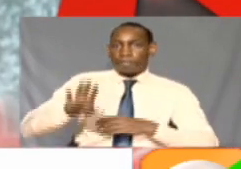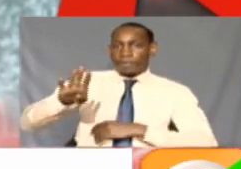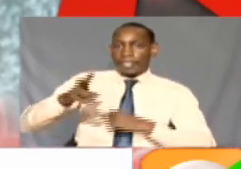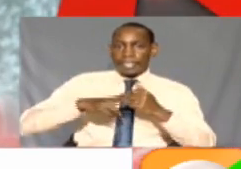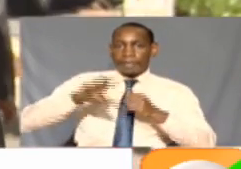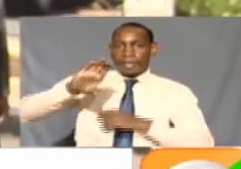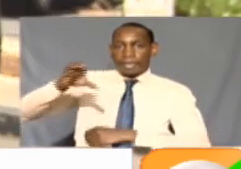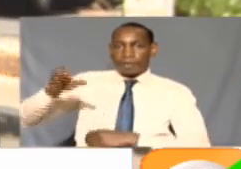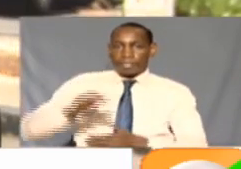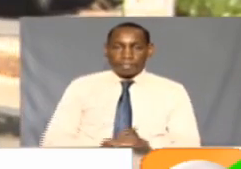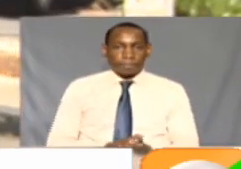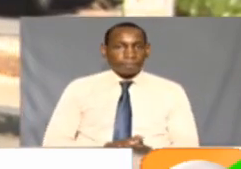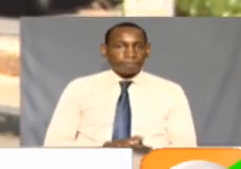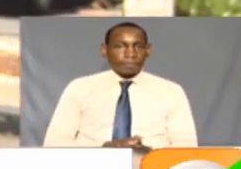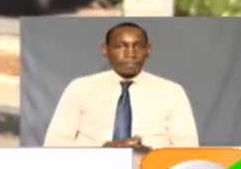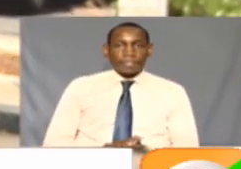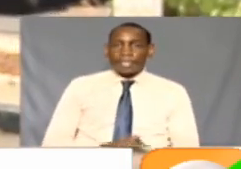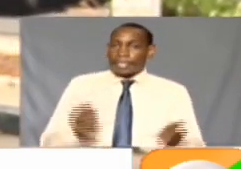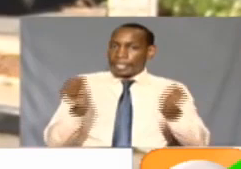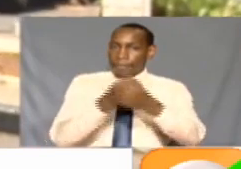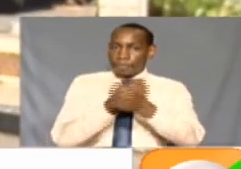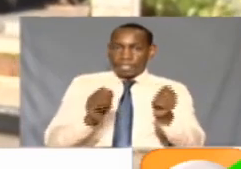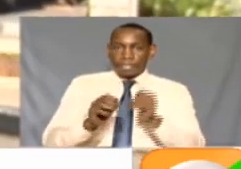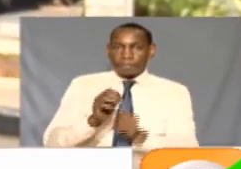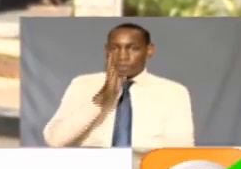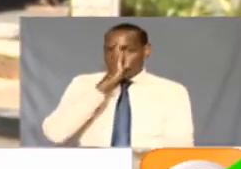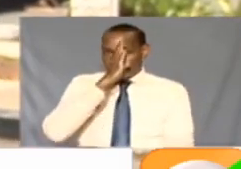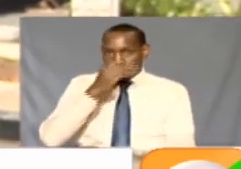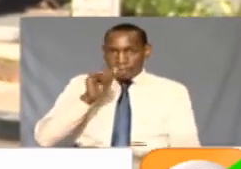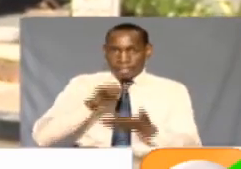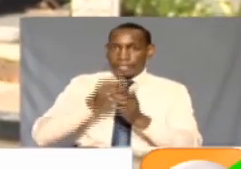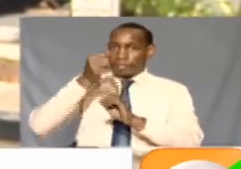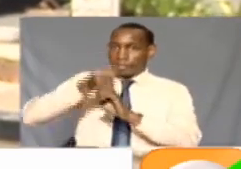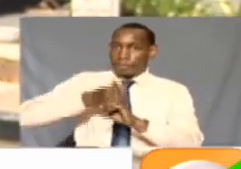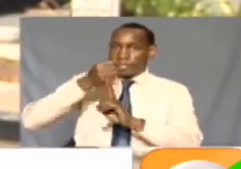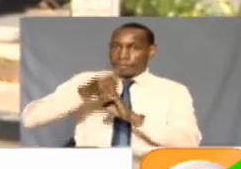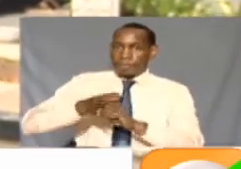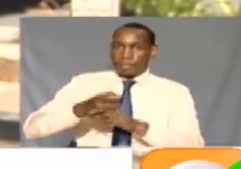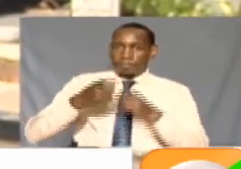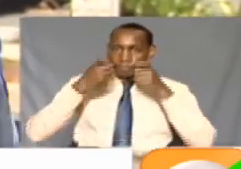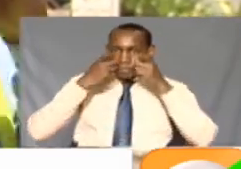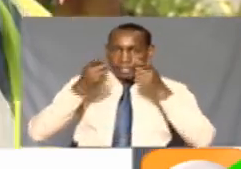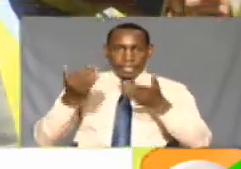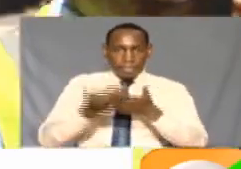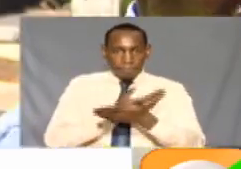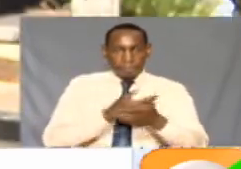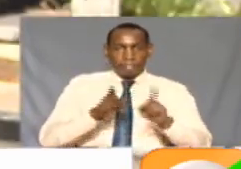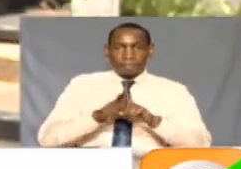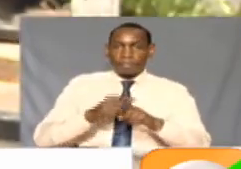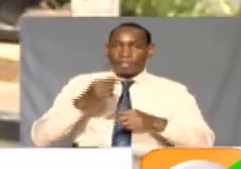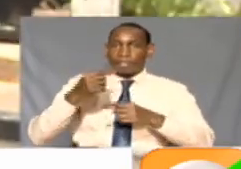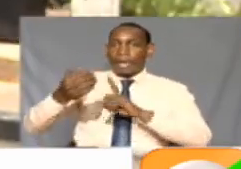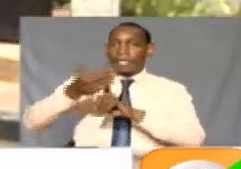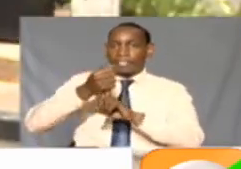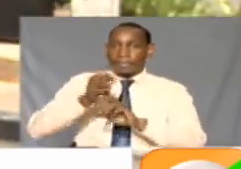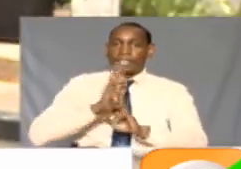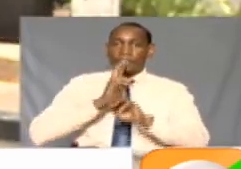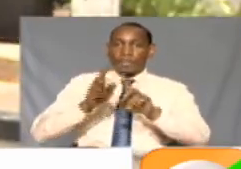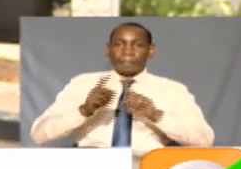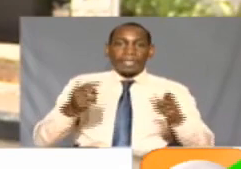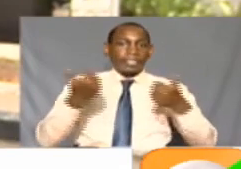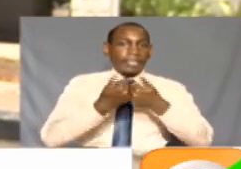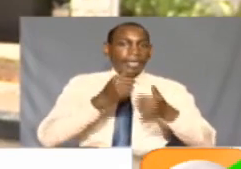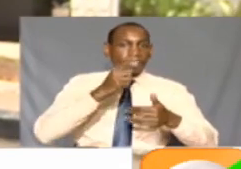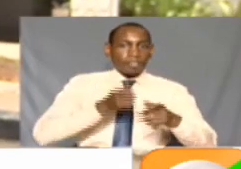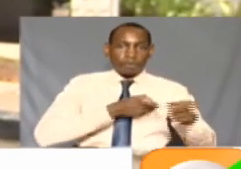47 counties. It's not in doubt that the fight against HIV and AIDS is gaining momentum and yielding results over the years, but a challenge still